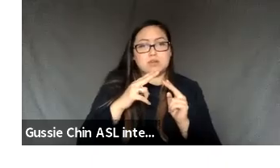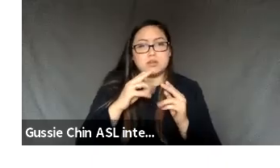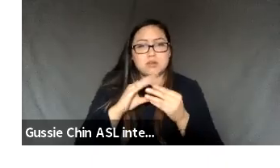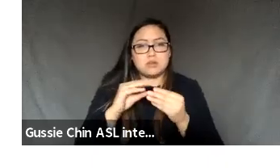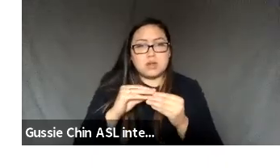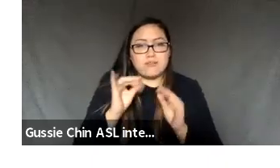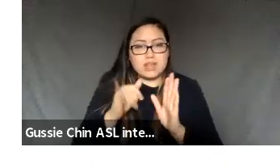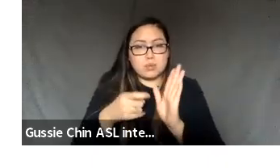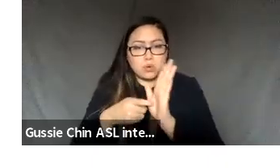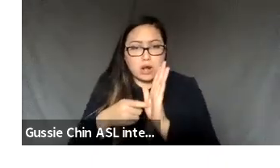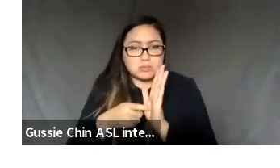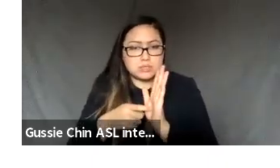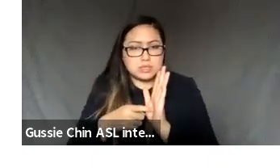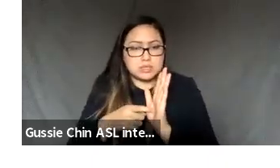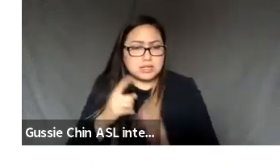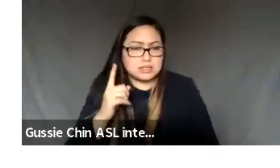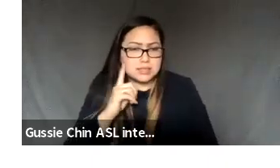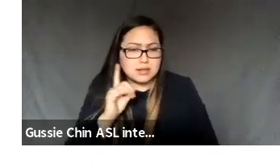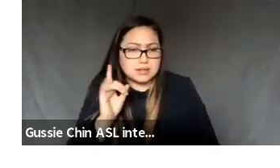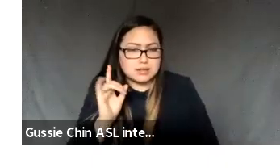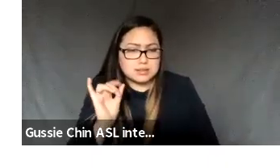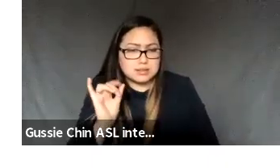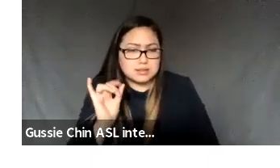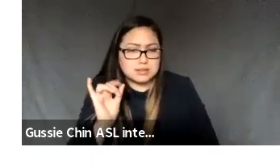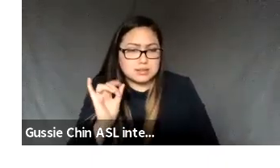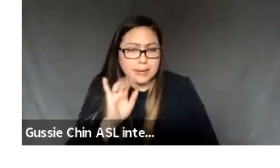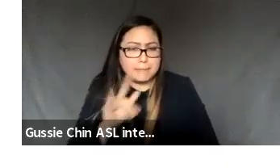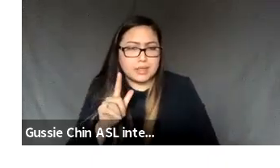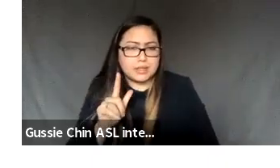we go. You got it, man?